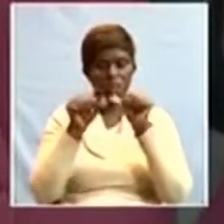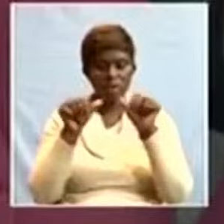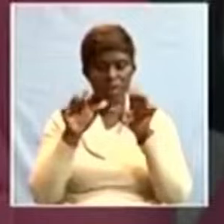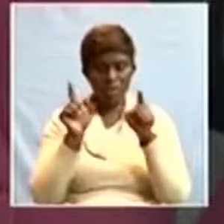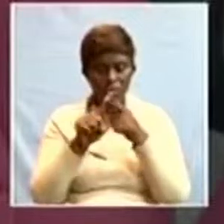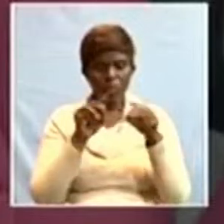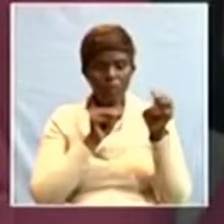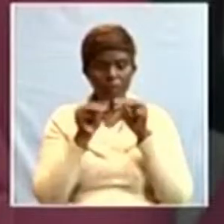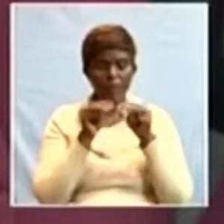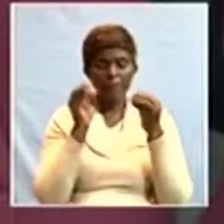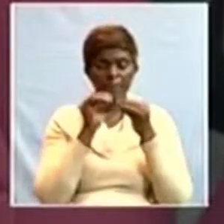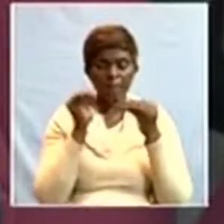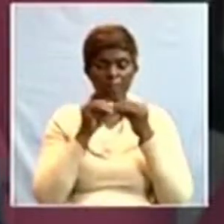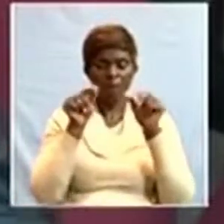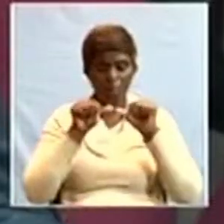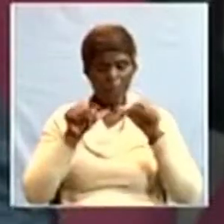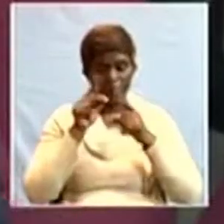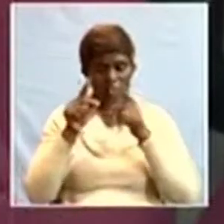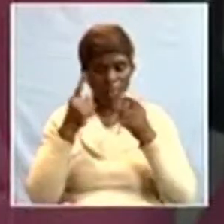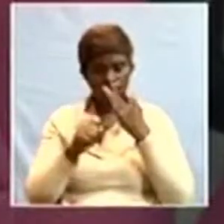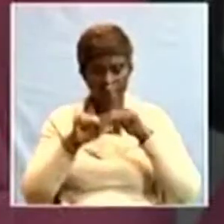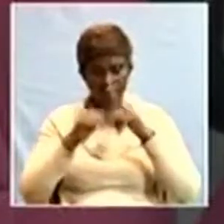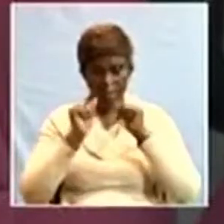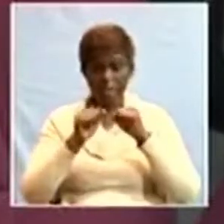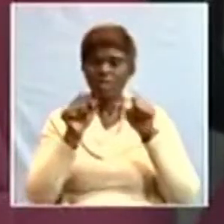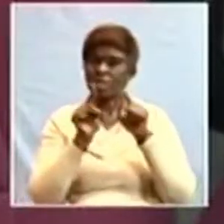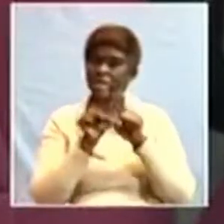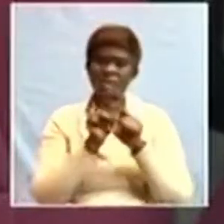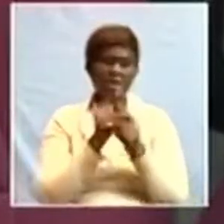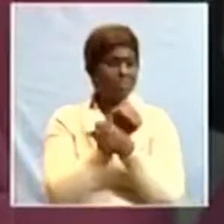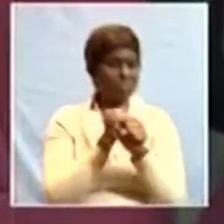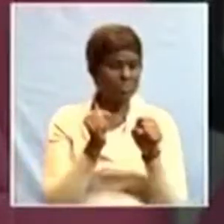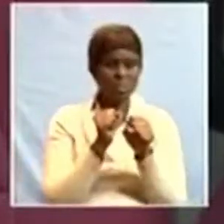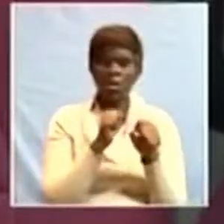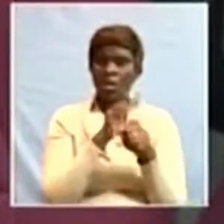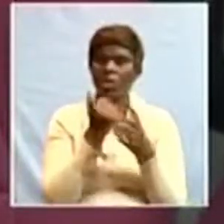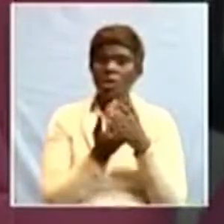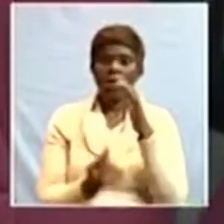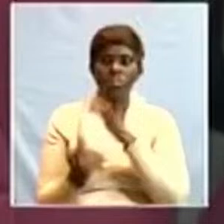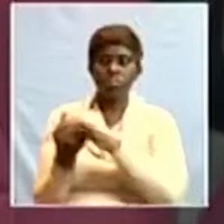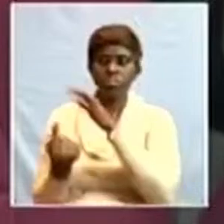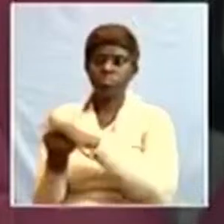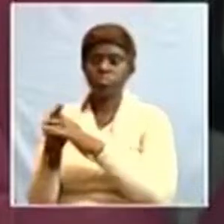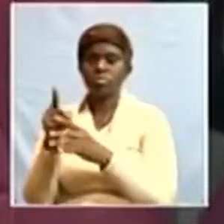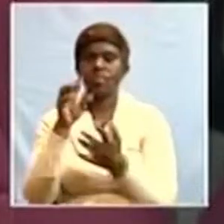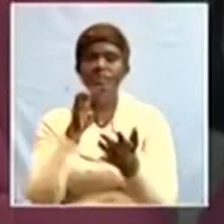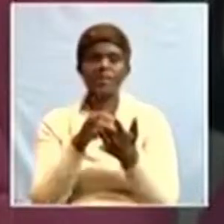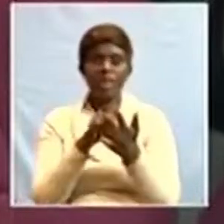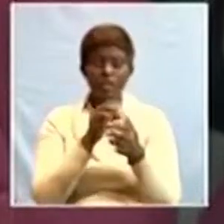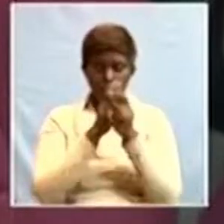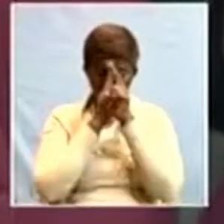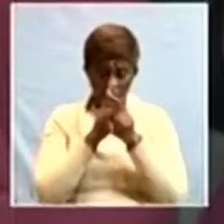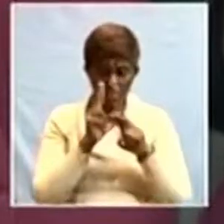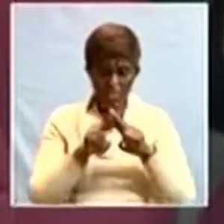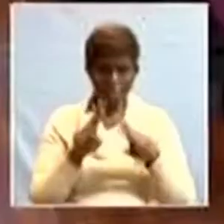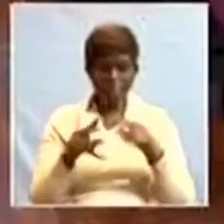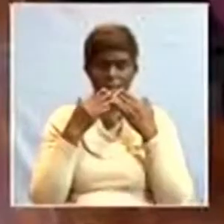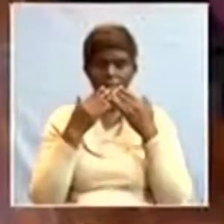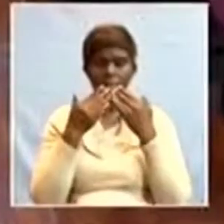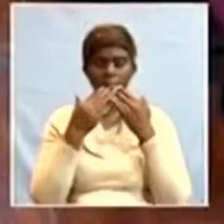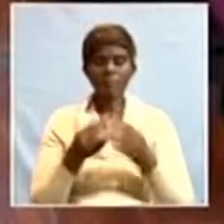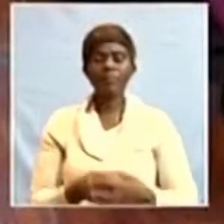to manage the audit process so that we can avert the recurrence of such matters, Honorable Chair. Thank you.